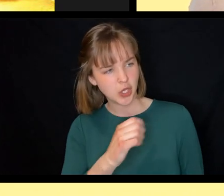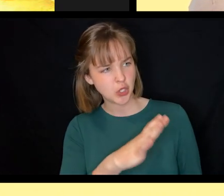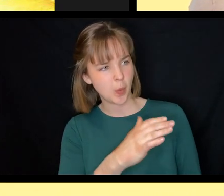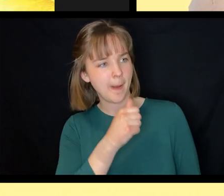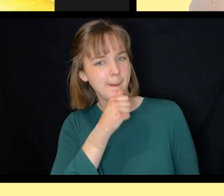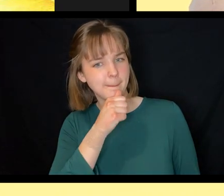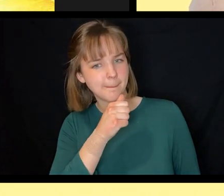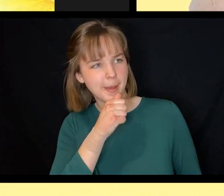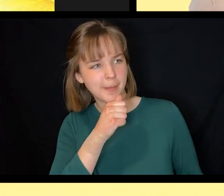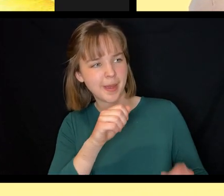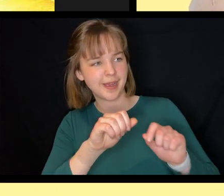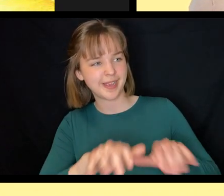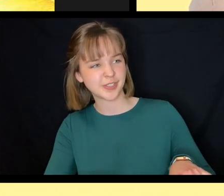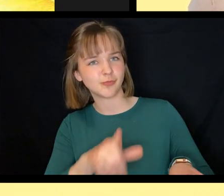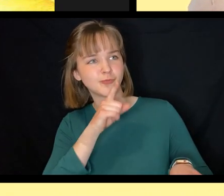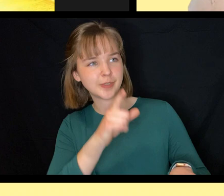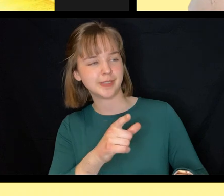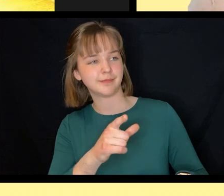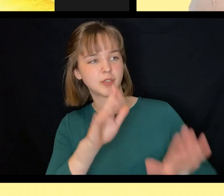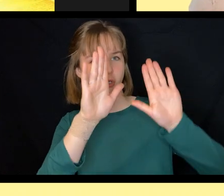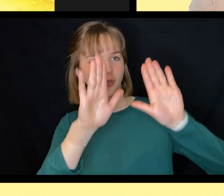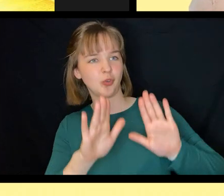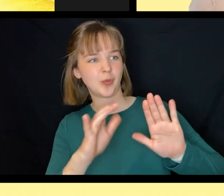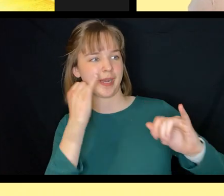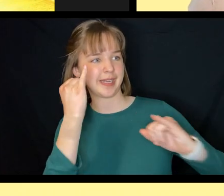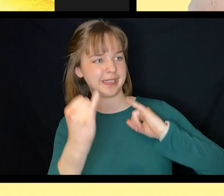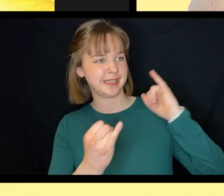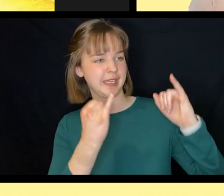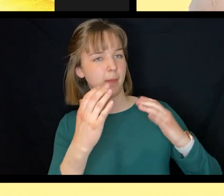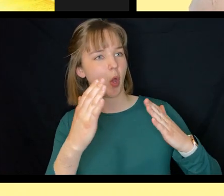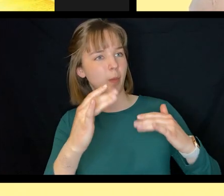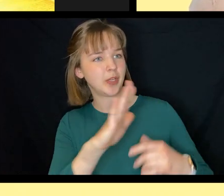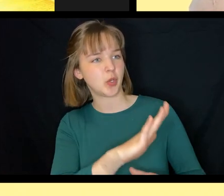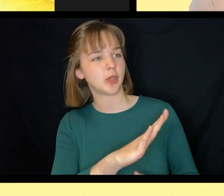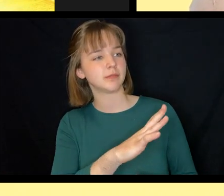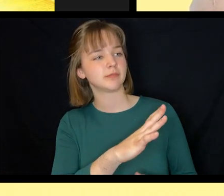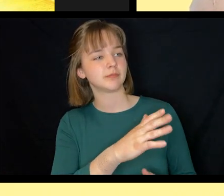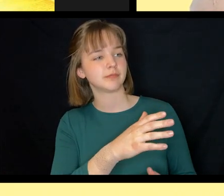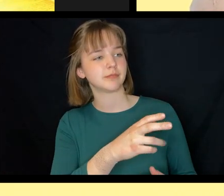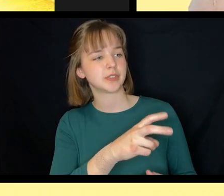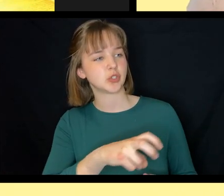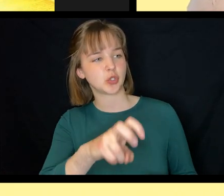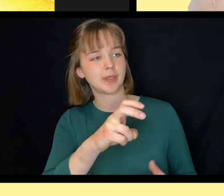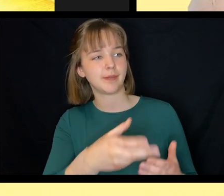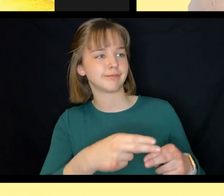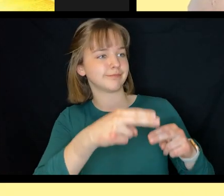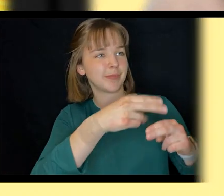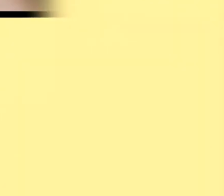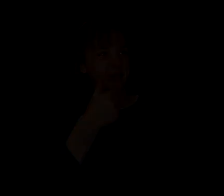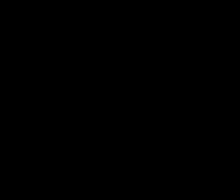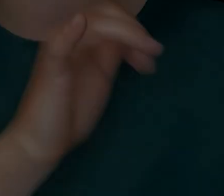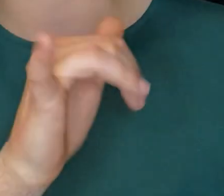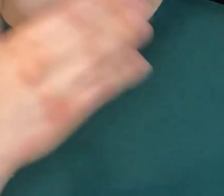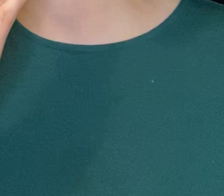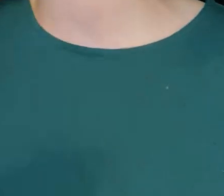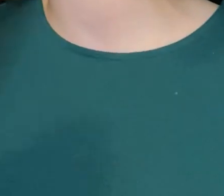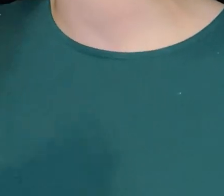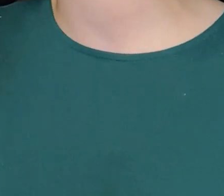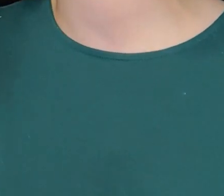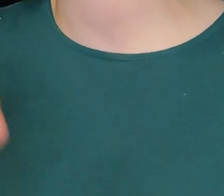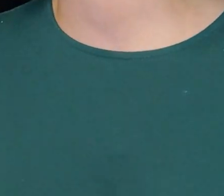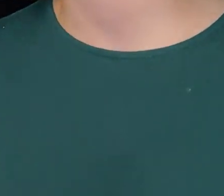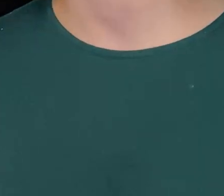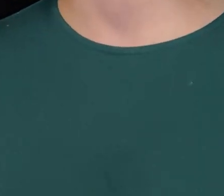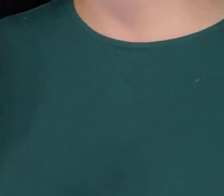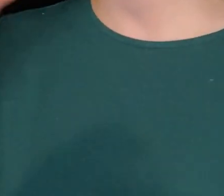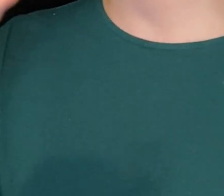awesome podcast. Great idea. I think you're doing great things, and I hope it continues to go well. Thank you. Thanks so much for sharing